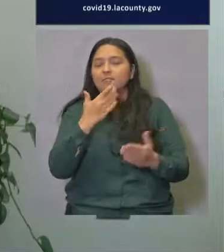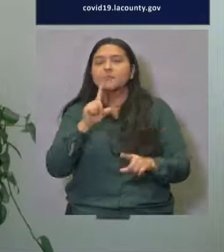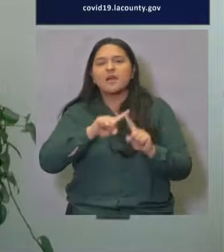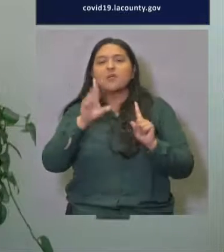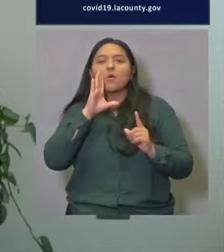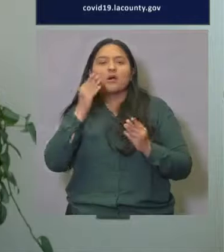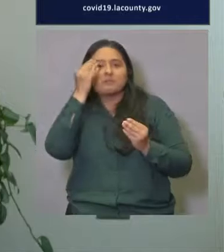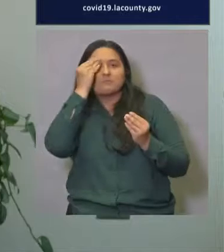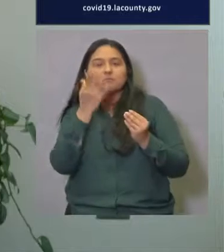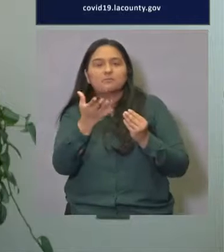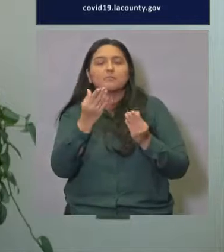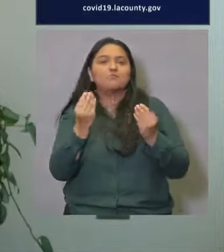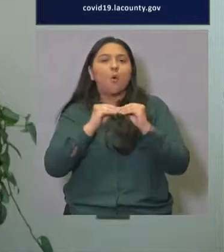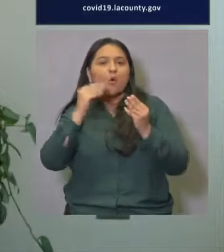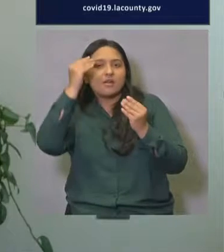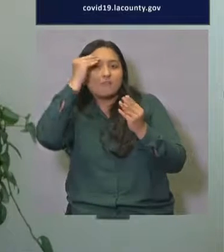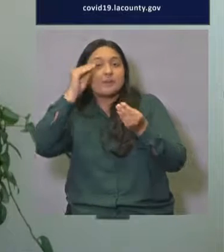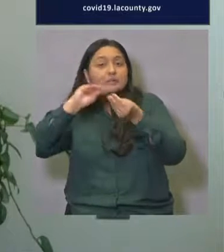updated numbers on Wednesday.